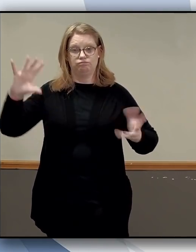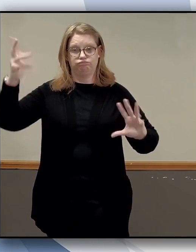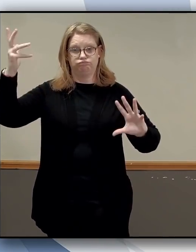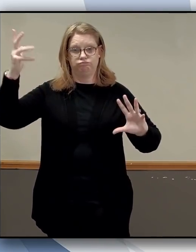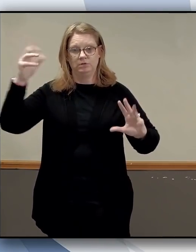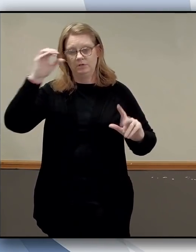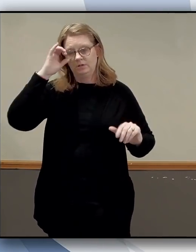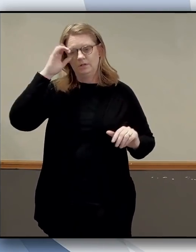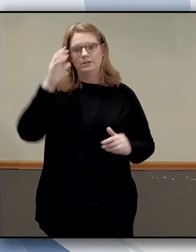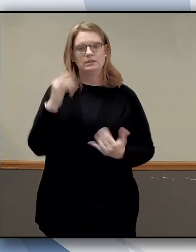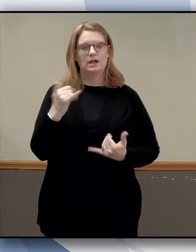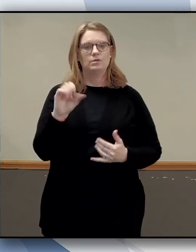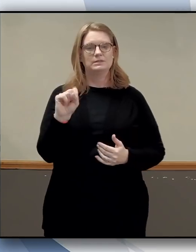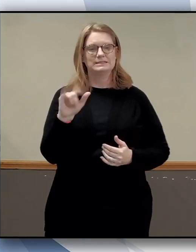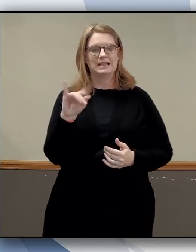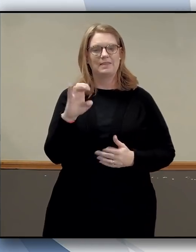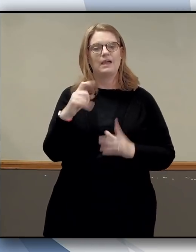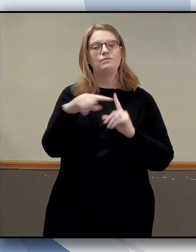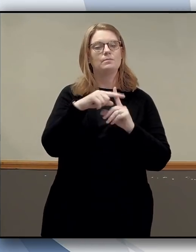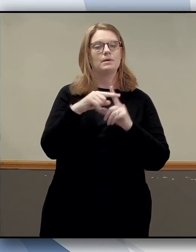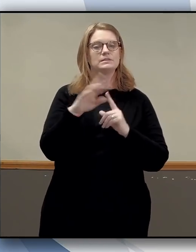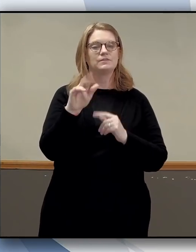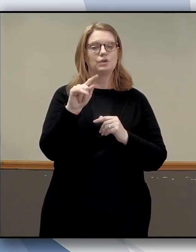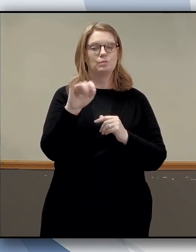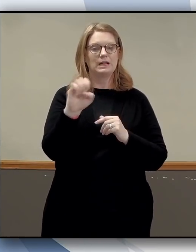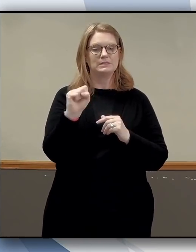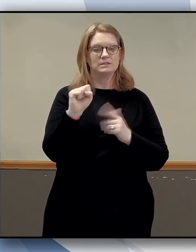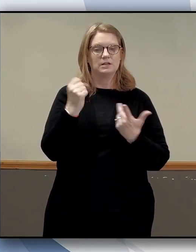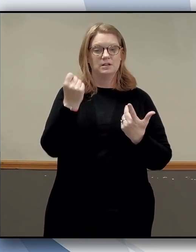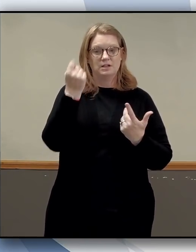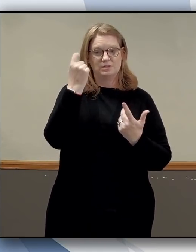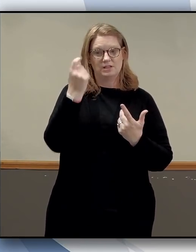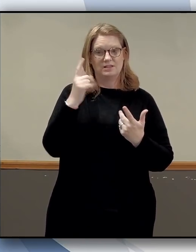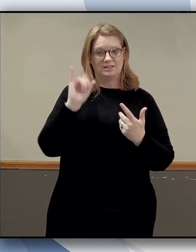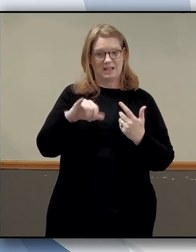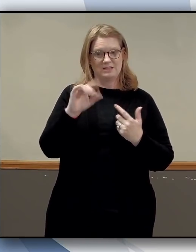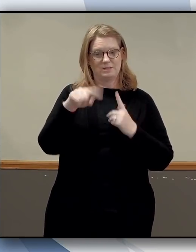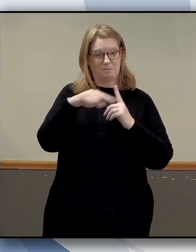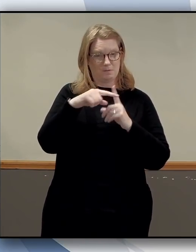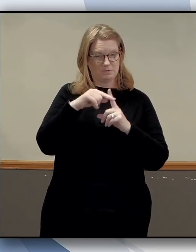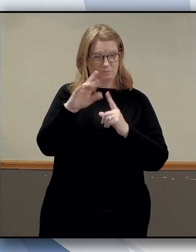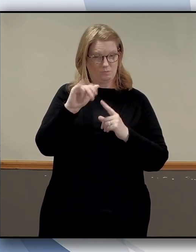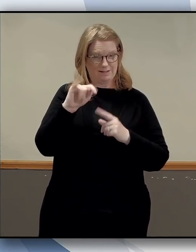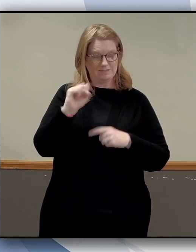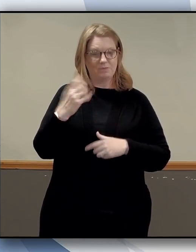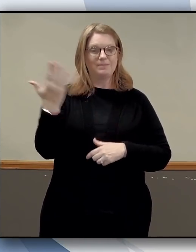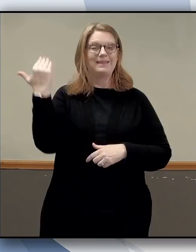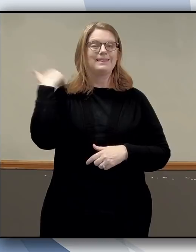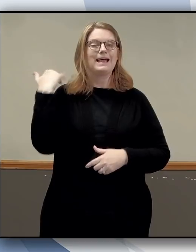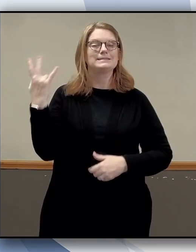slide, positivity rates, we can see that this is the positivity rates from the last 7 days.